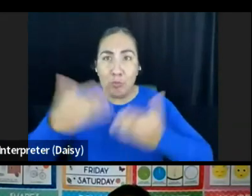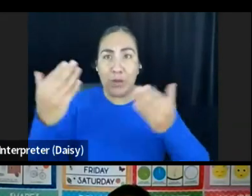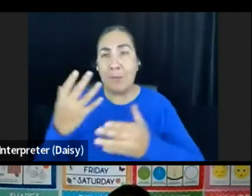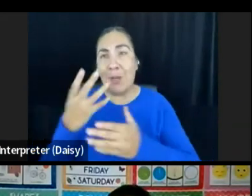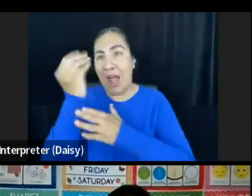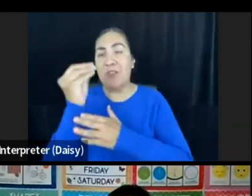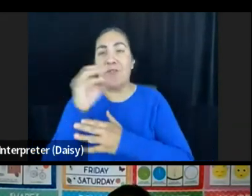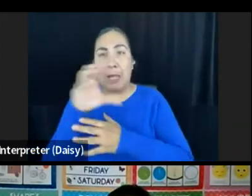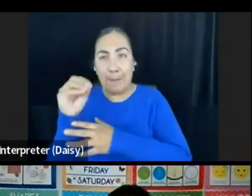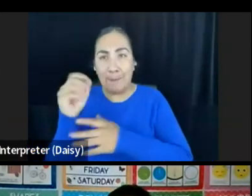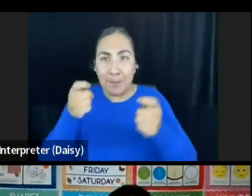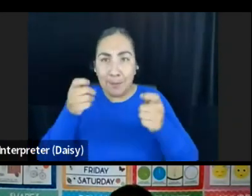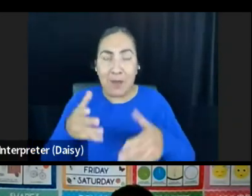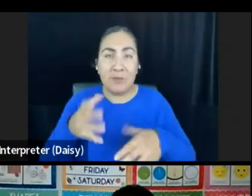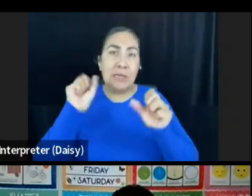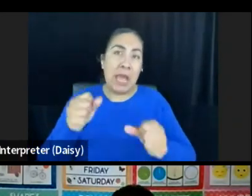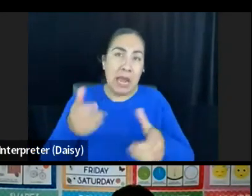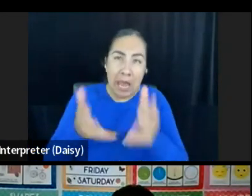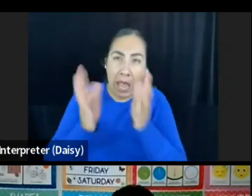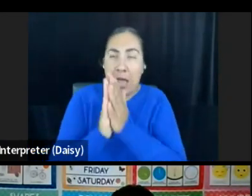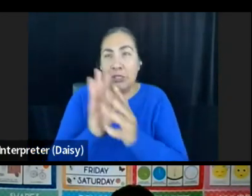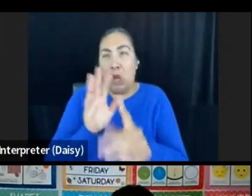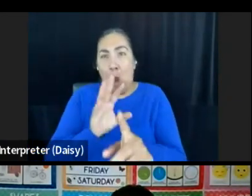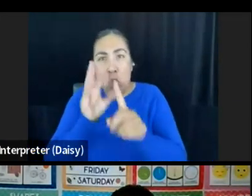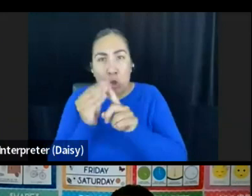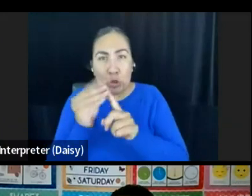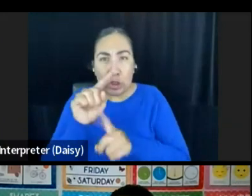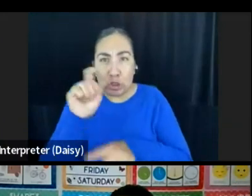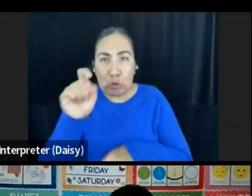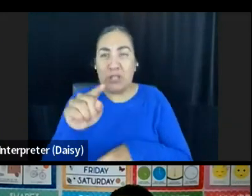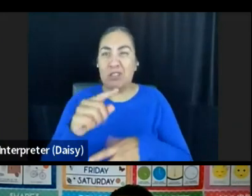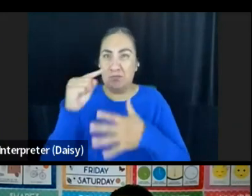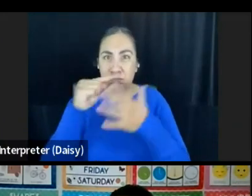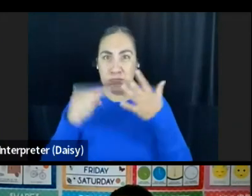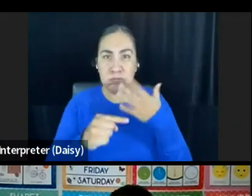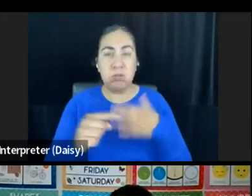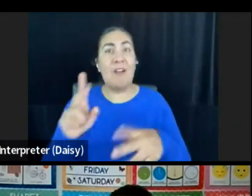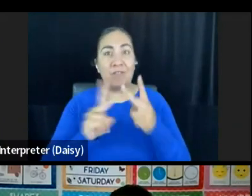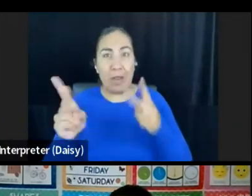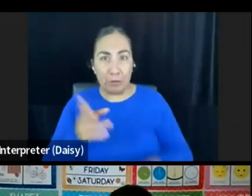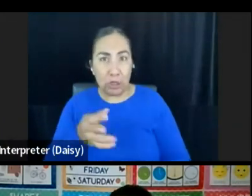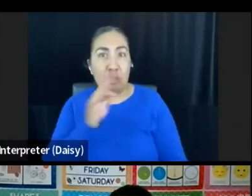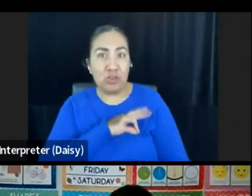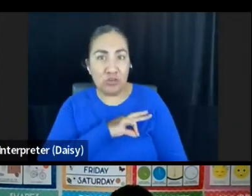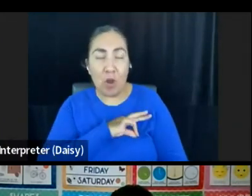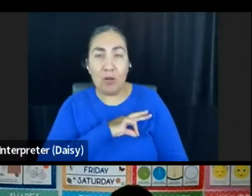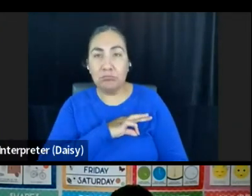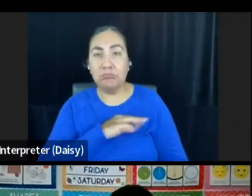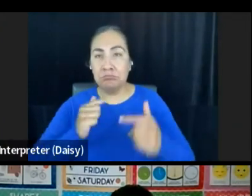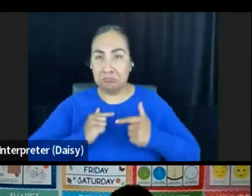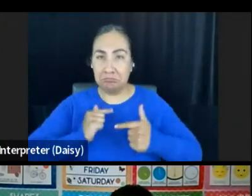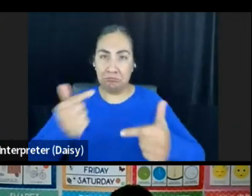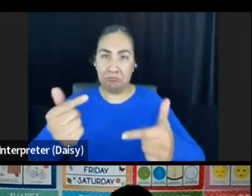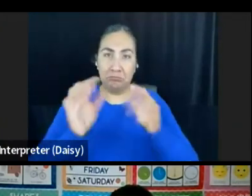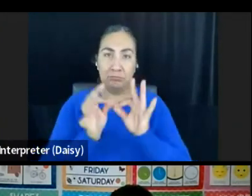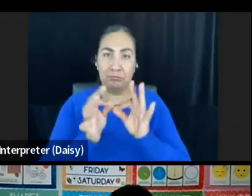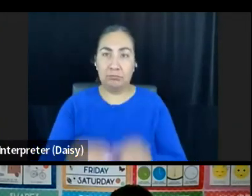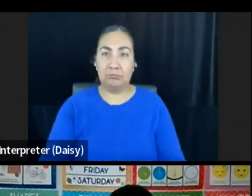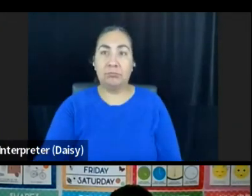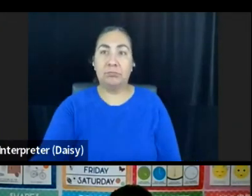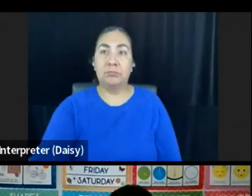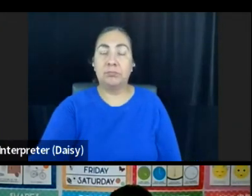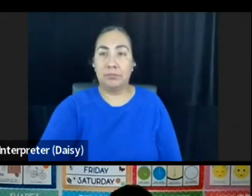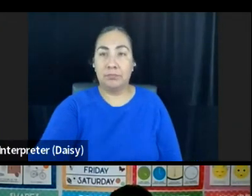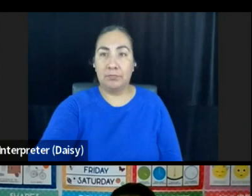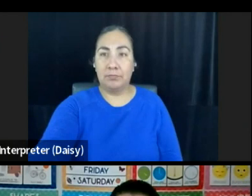know, culture questions to, things like that. That's really useful. Yeah. It's actually the thing that first popped in my mind with